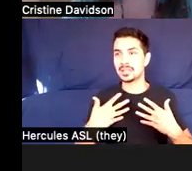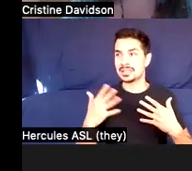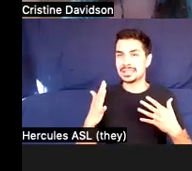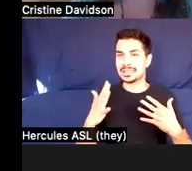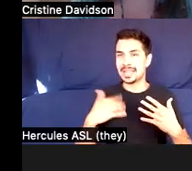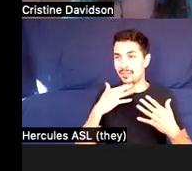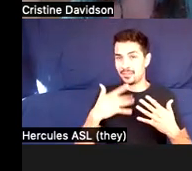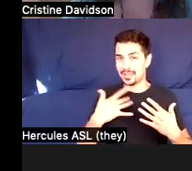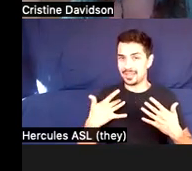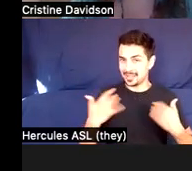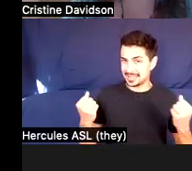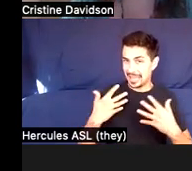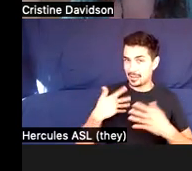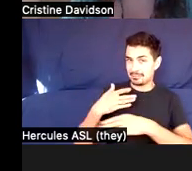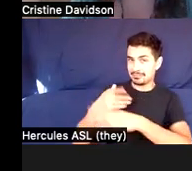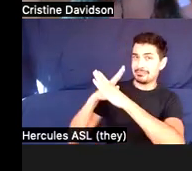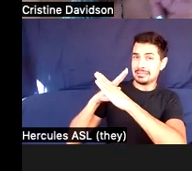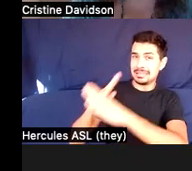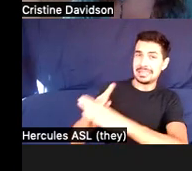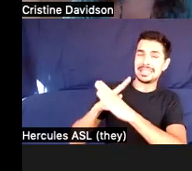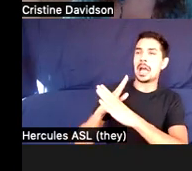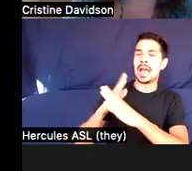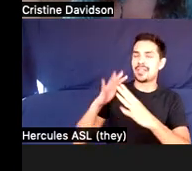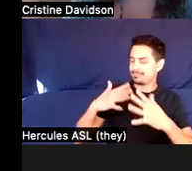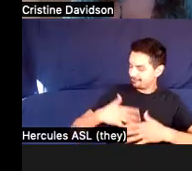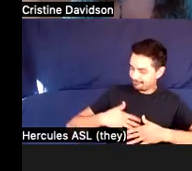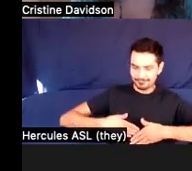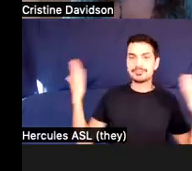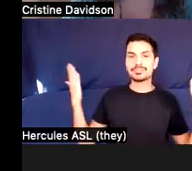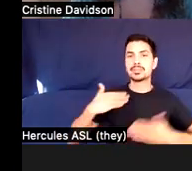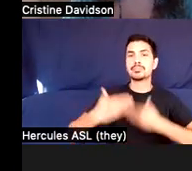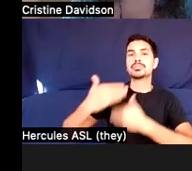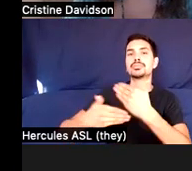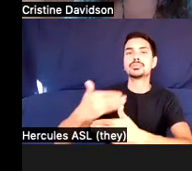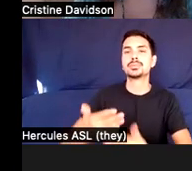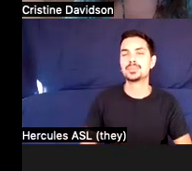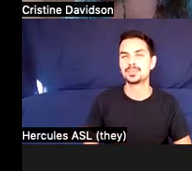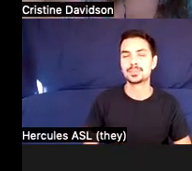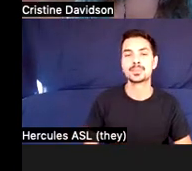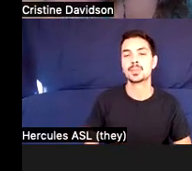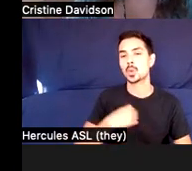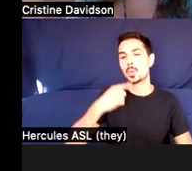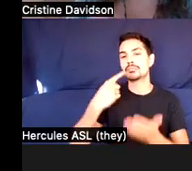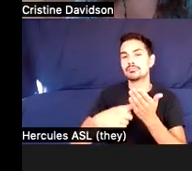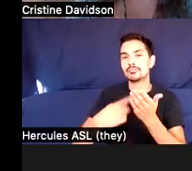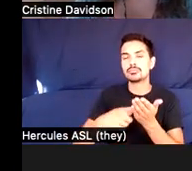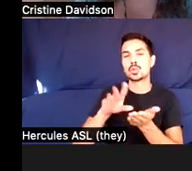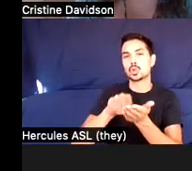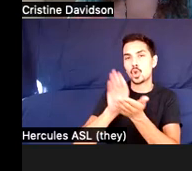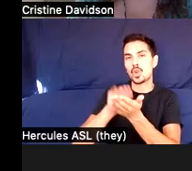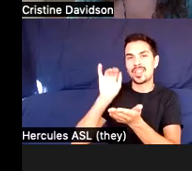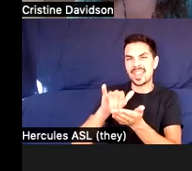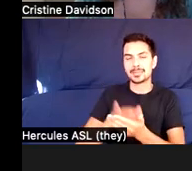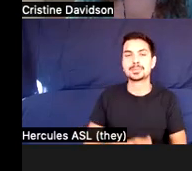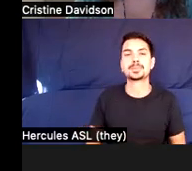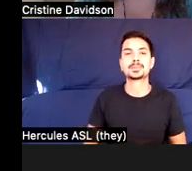have learned, right? We'll just talk a little bit more about these as we go. We just talked about standing in